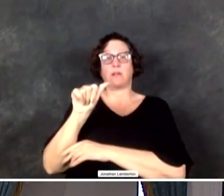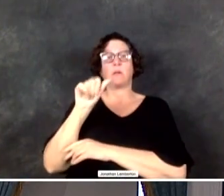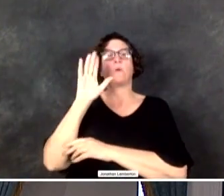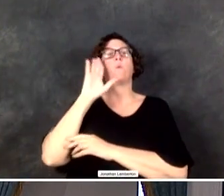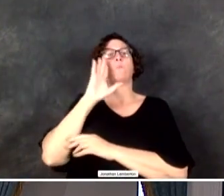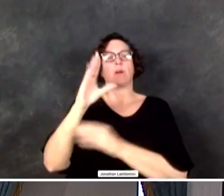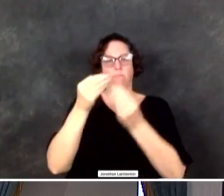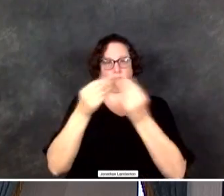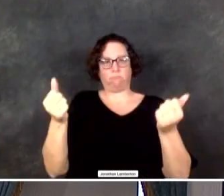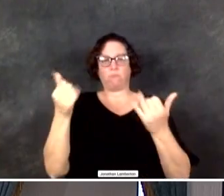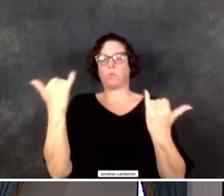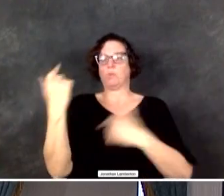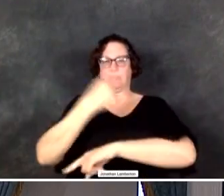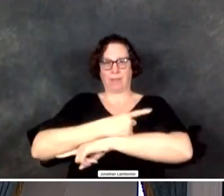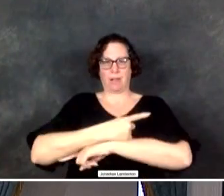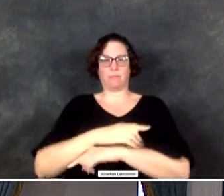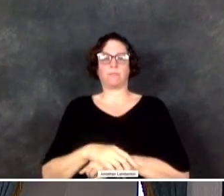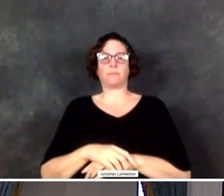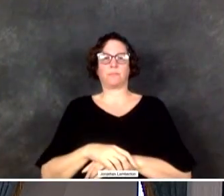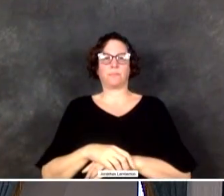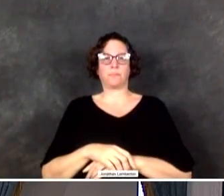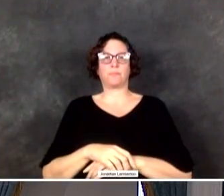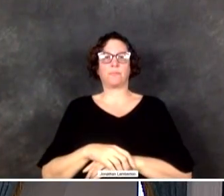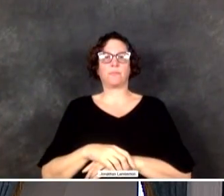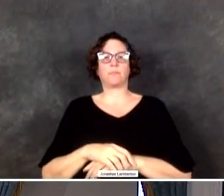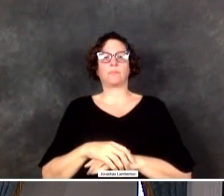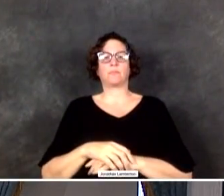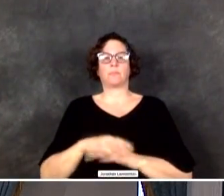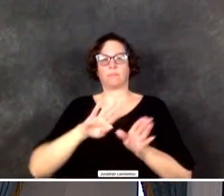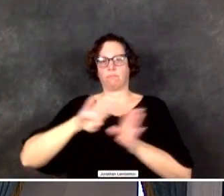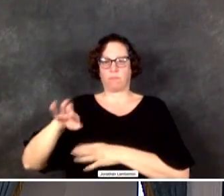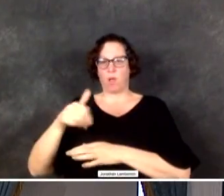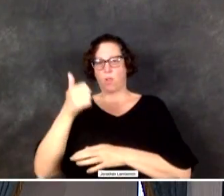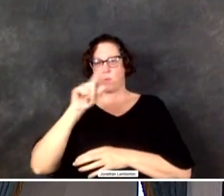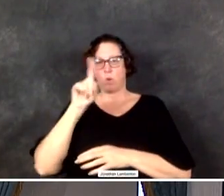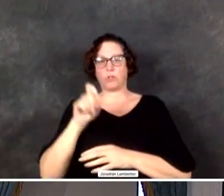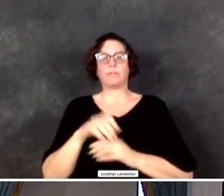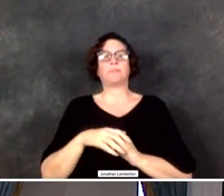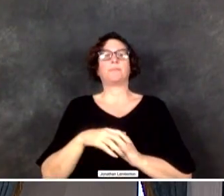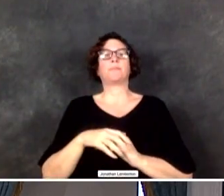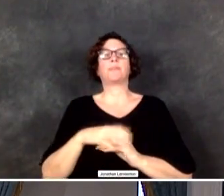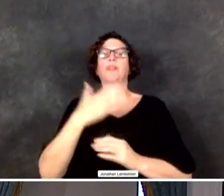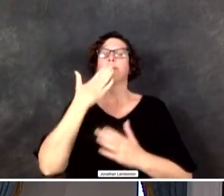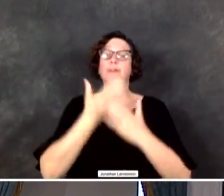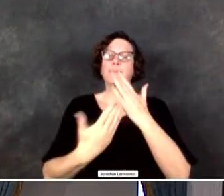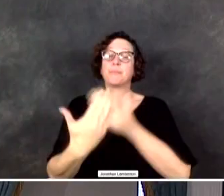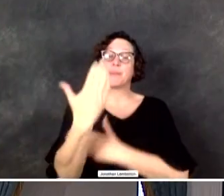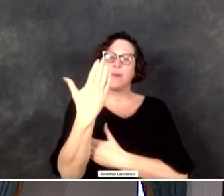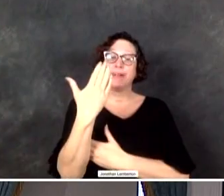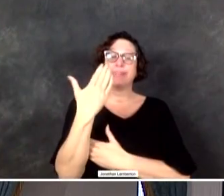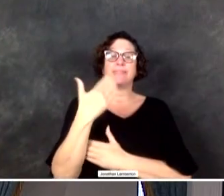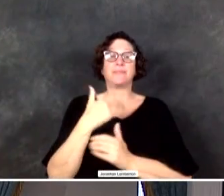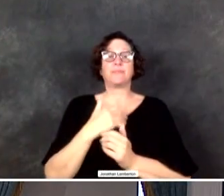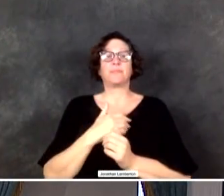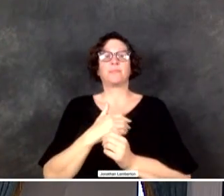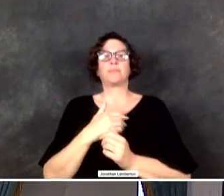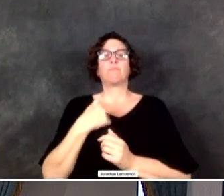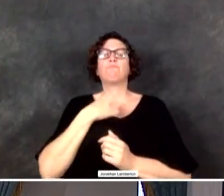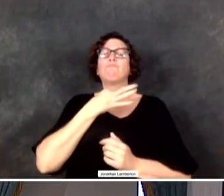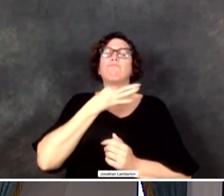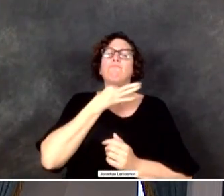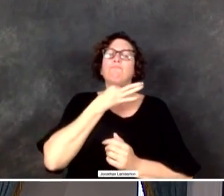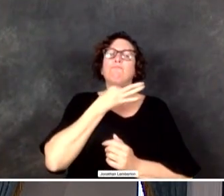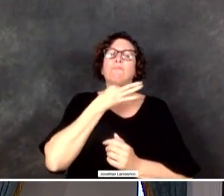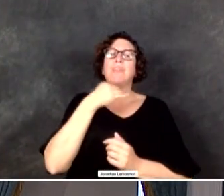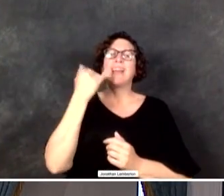Good morning, Mr. Mayor and Chancellor and everyone on the call. I'm curious if you could outline if there's any changes or plans to summer school. As